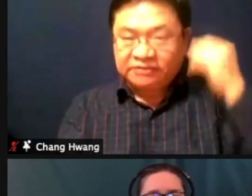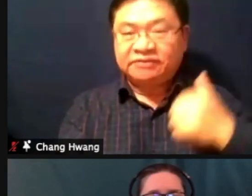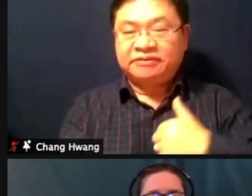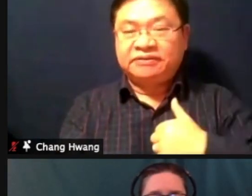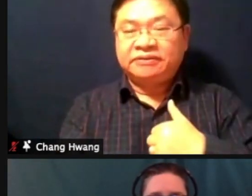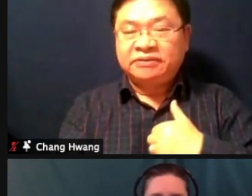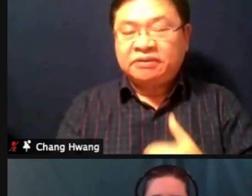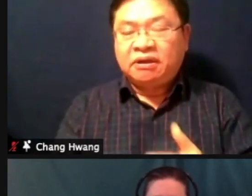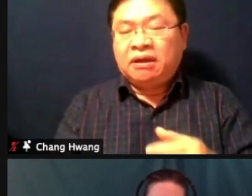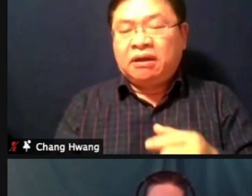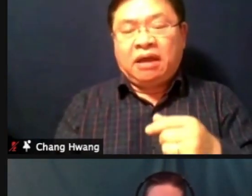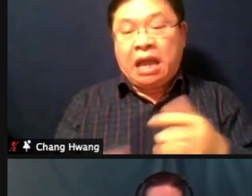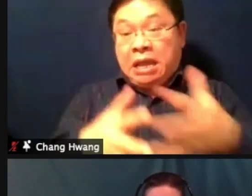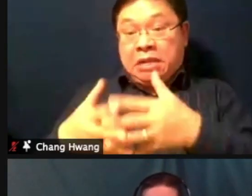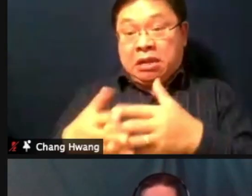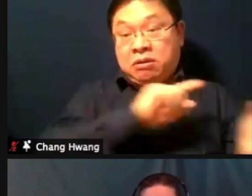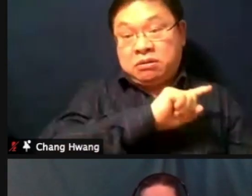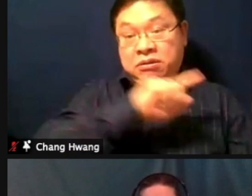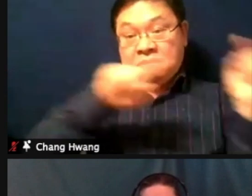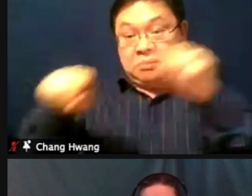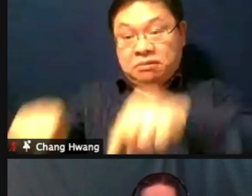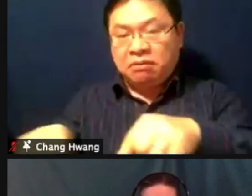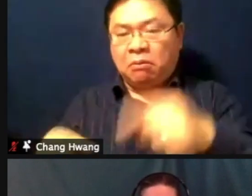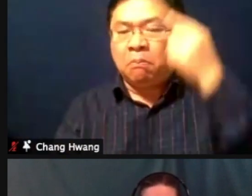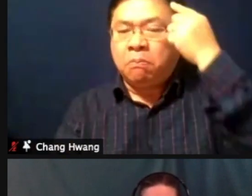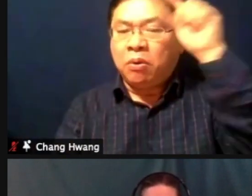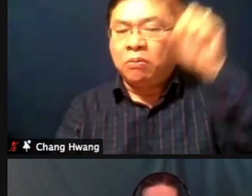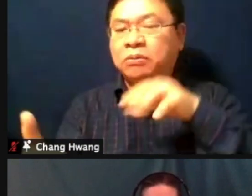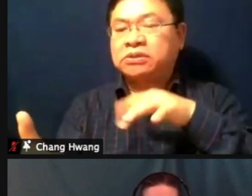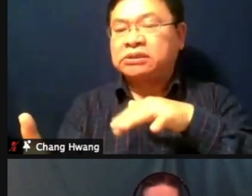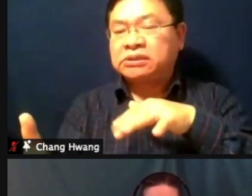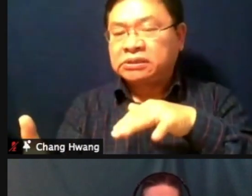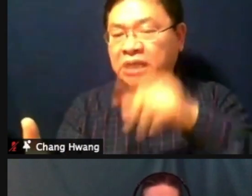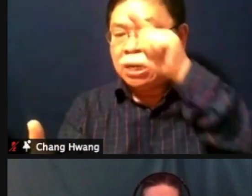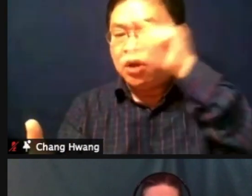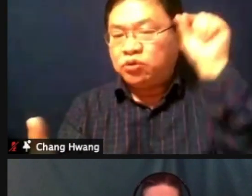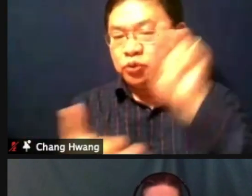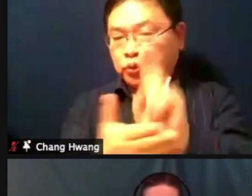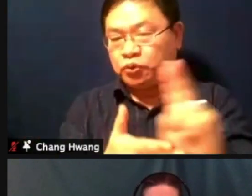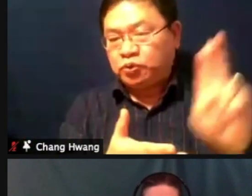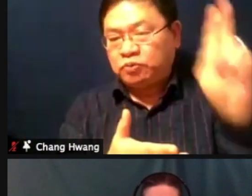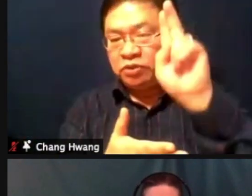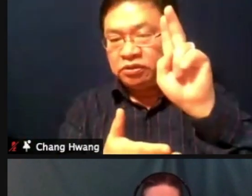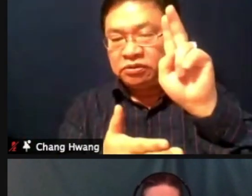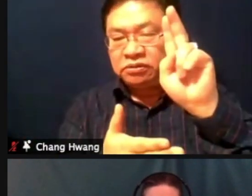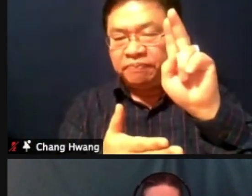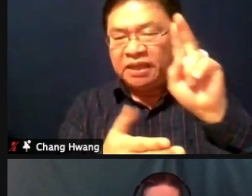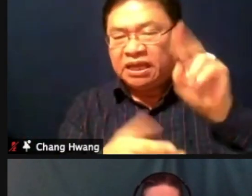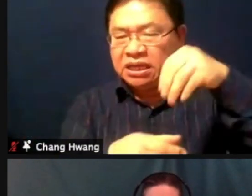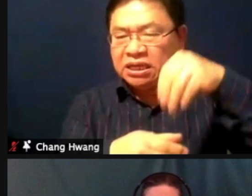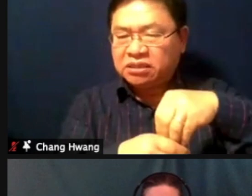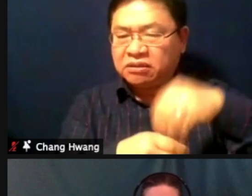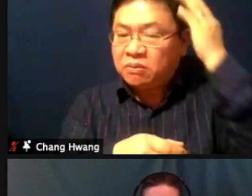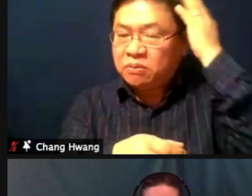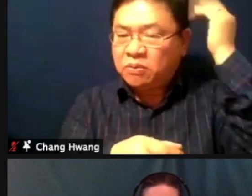am from South Korea. I initially came to America